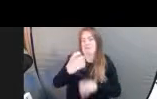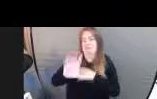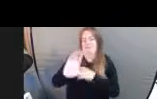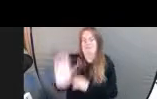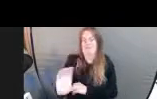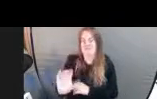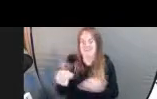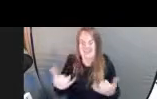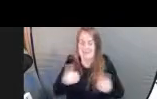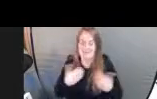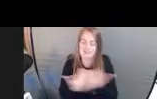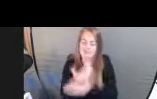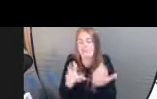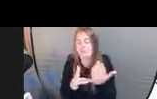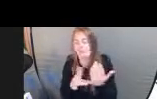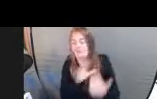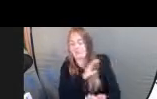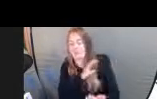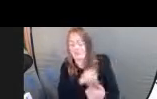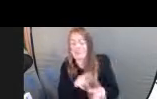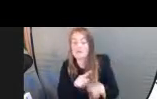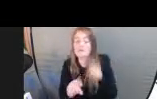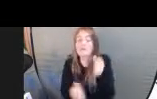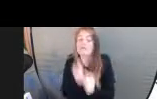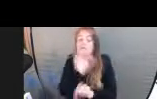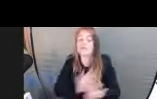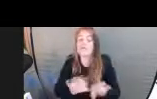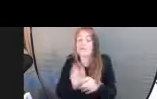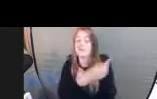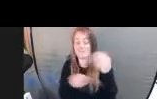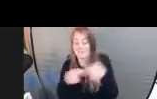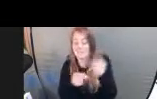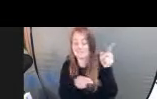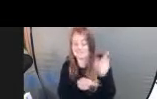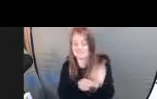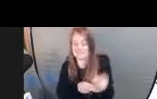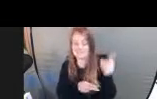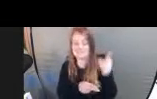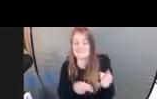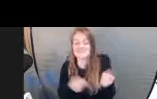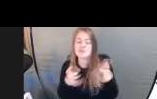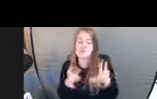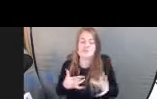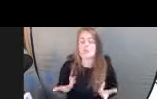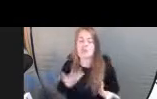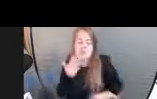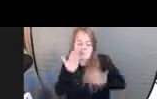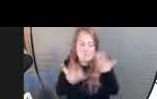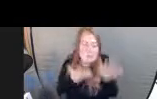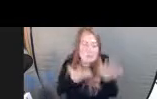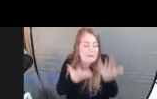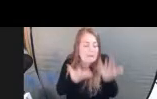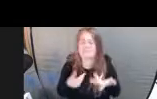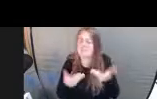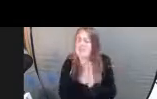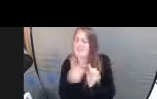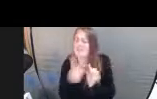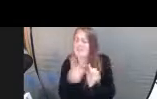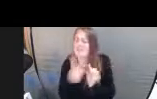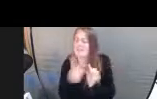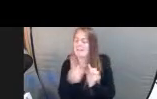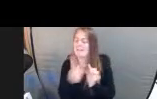of the technology that we have. But the point of this slide is to have you not feel bashful about asking somebody